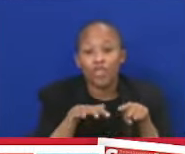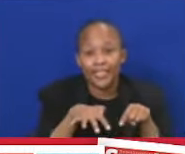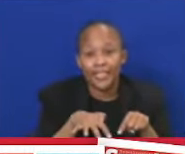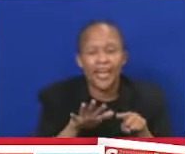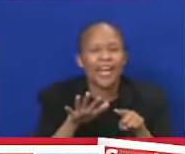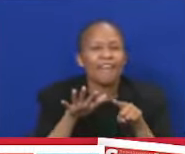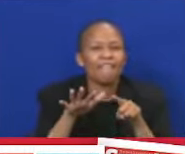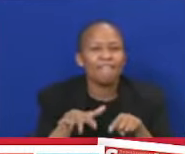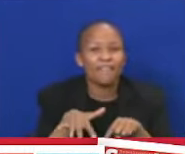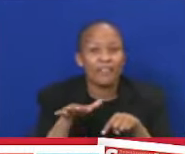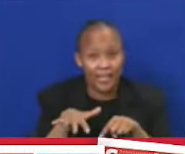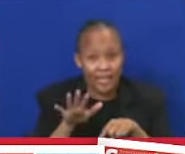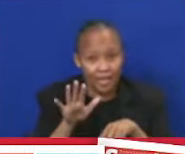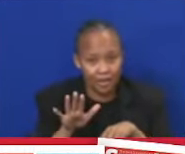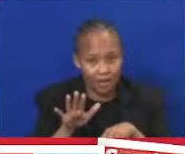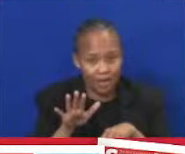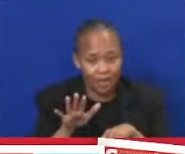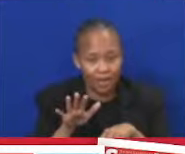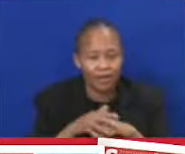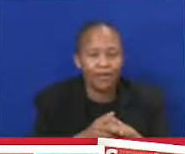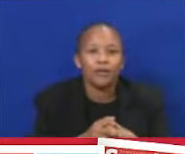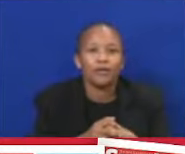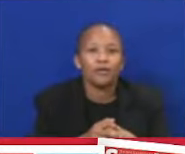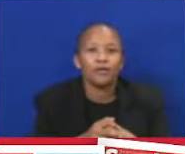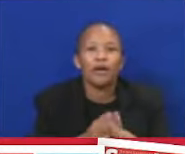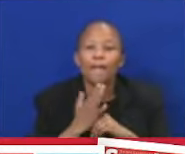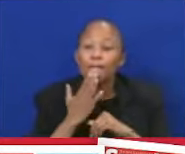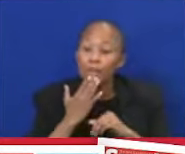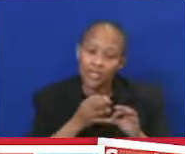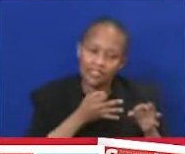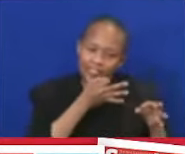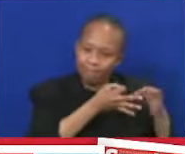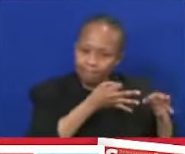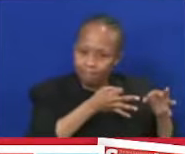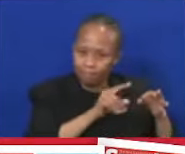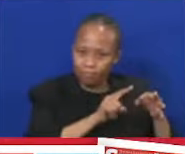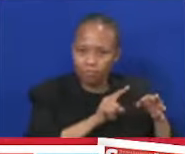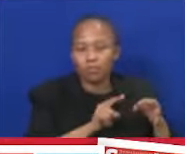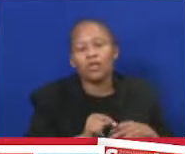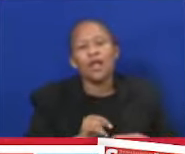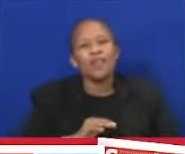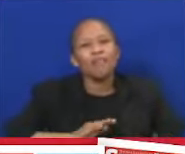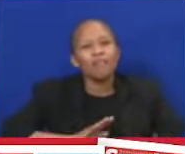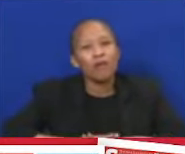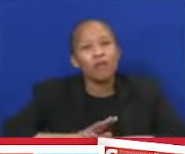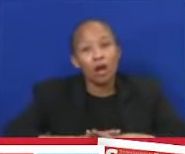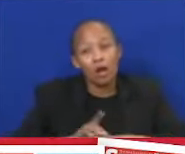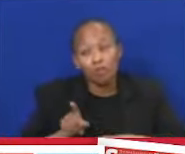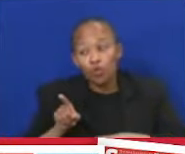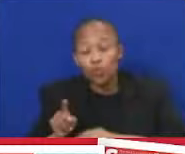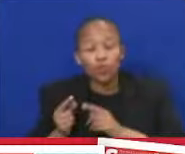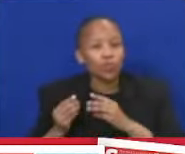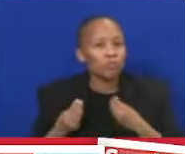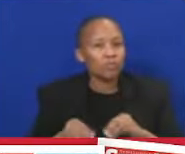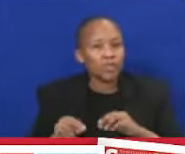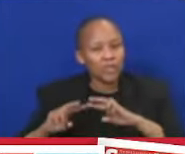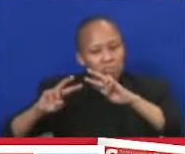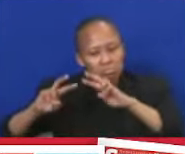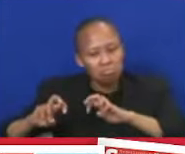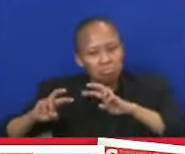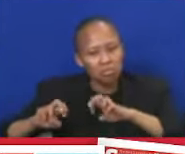please tell the Commission where you were based at the time that you were investigating the University of Fort Hare cases.